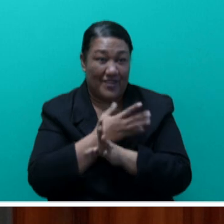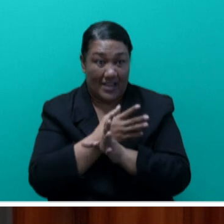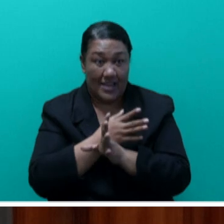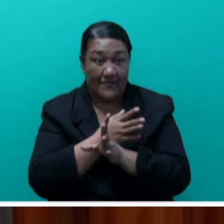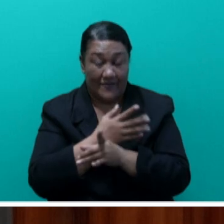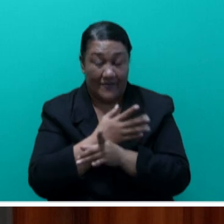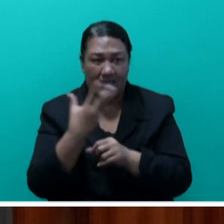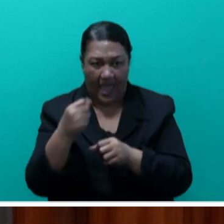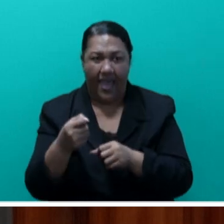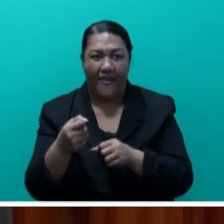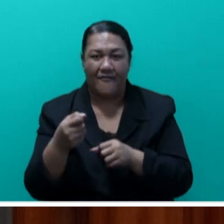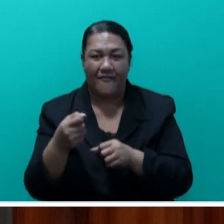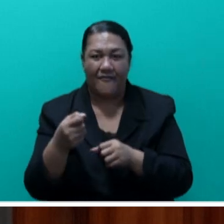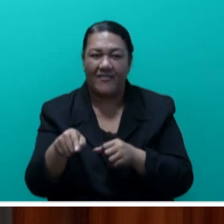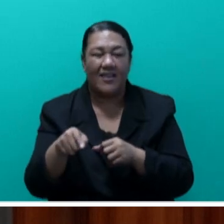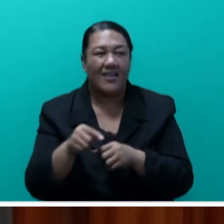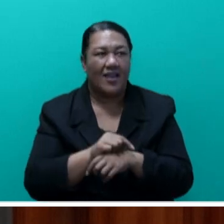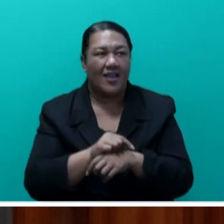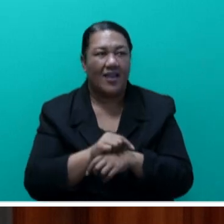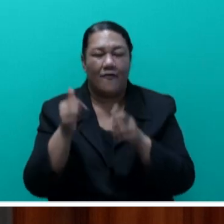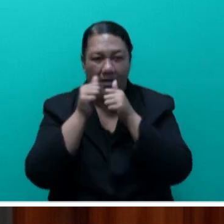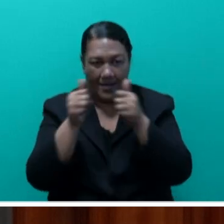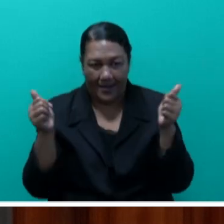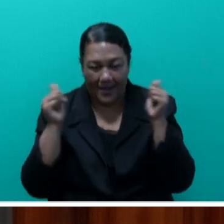the Vitao Aquaculture Farm in Vitao, Ra.